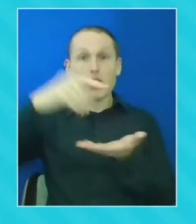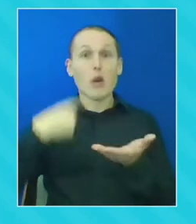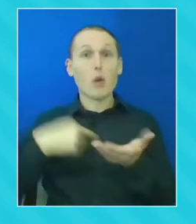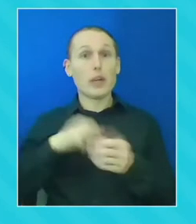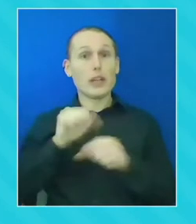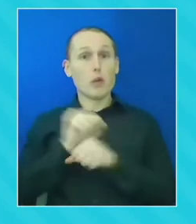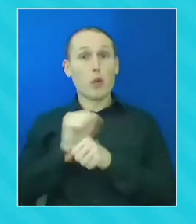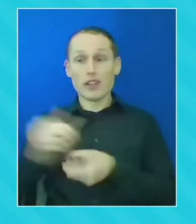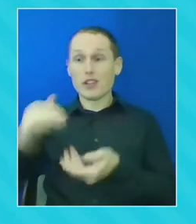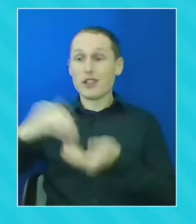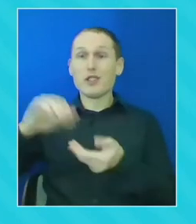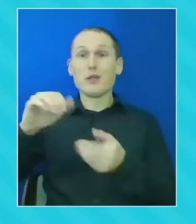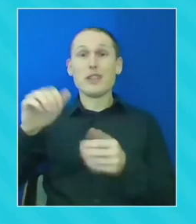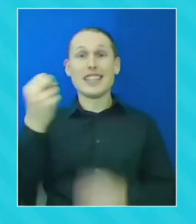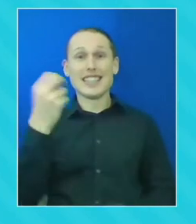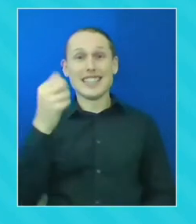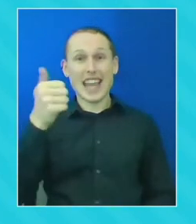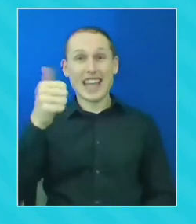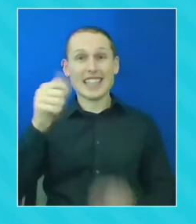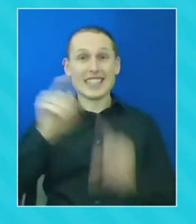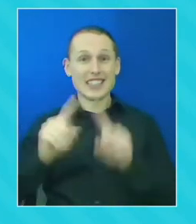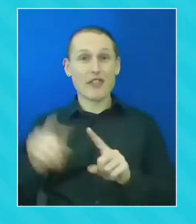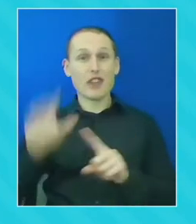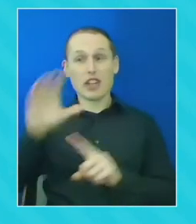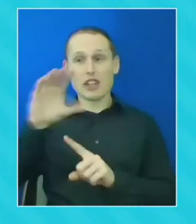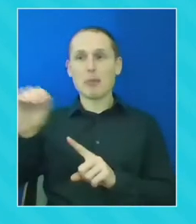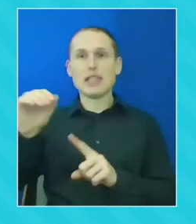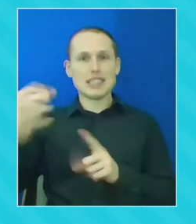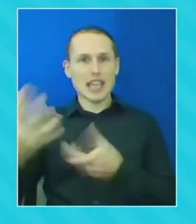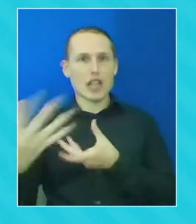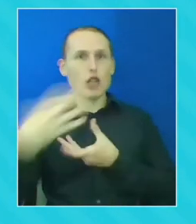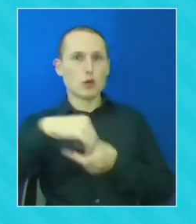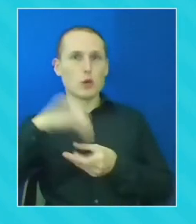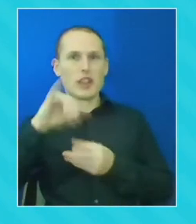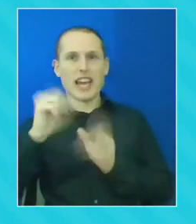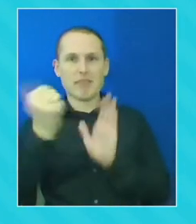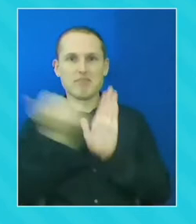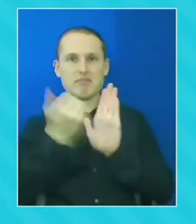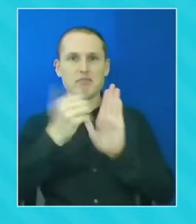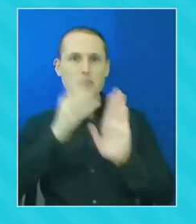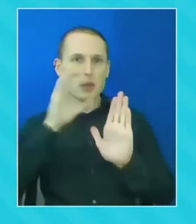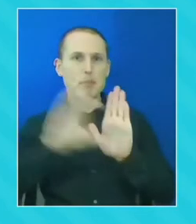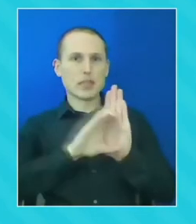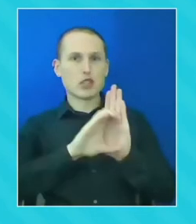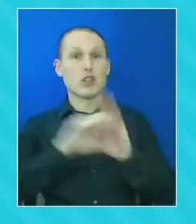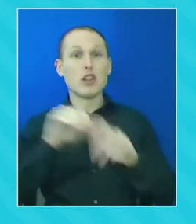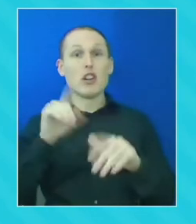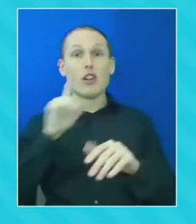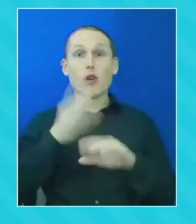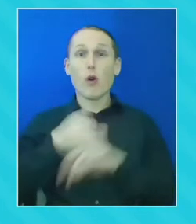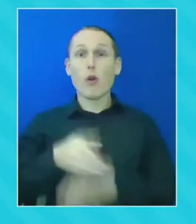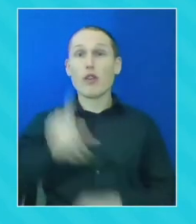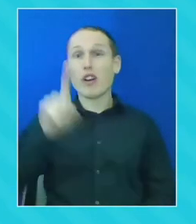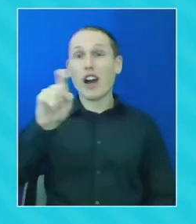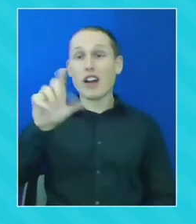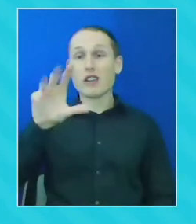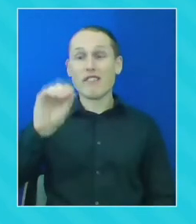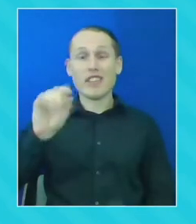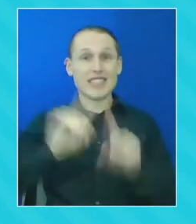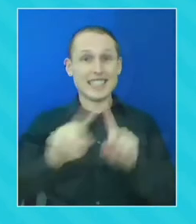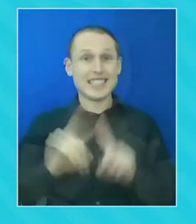saturating the marketplace with over 150 products that meet PHA's highest Veggies Early and Often icon